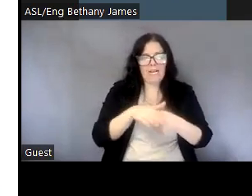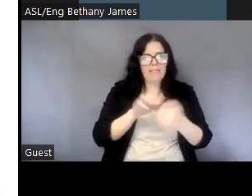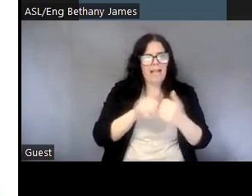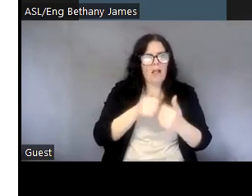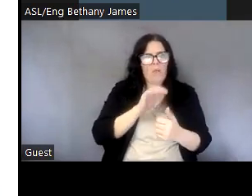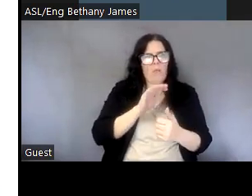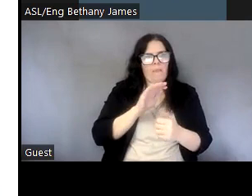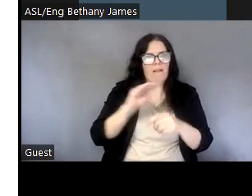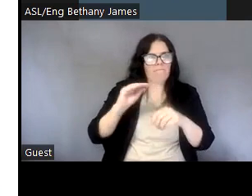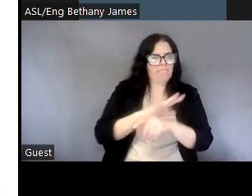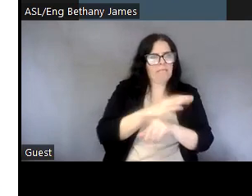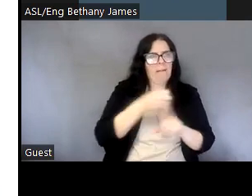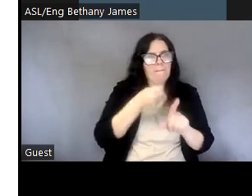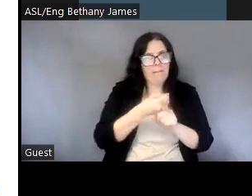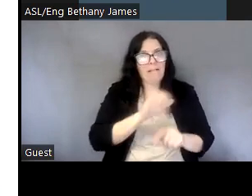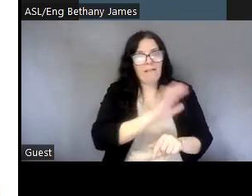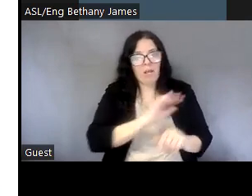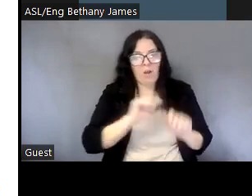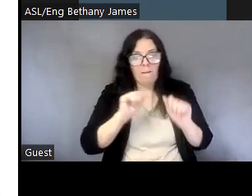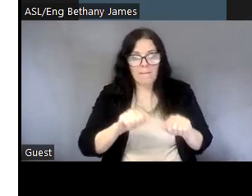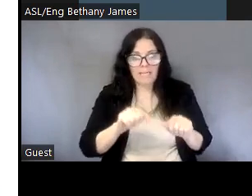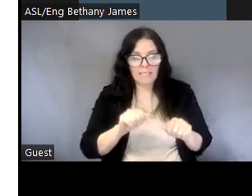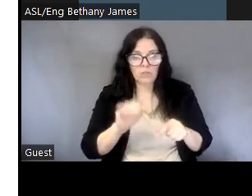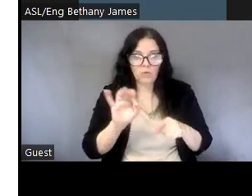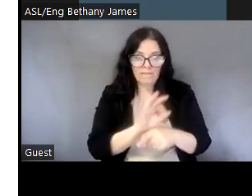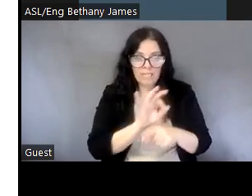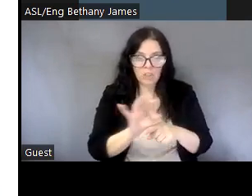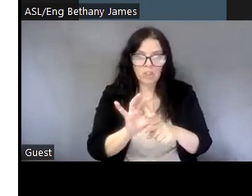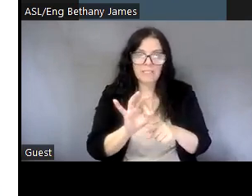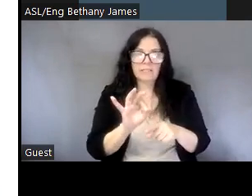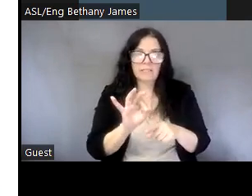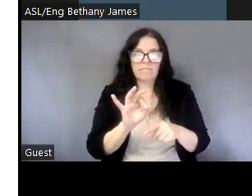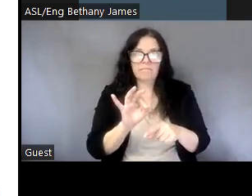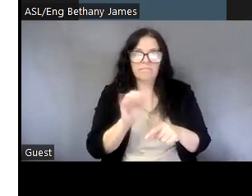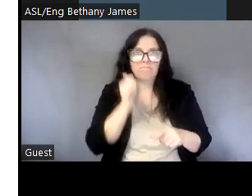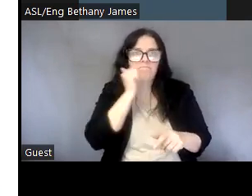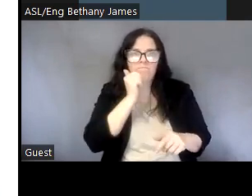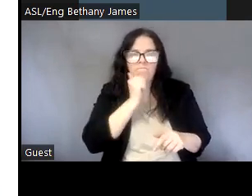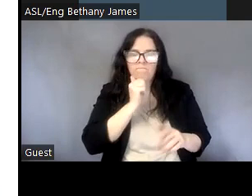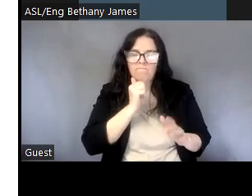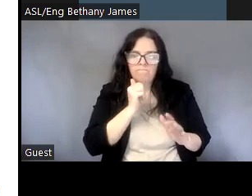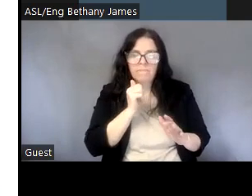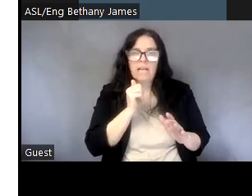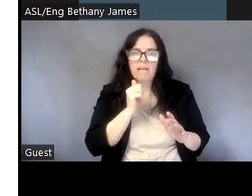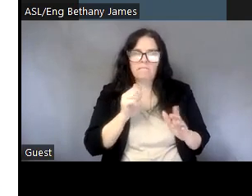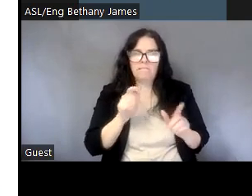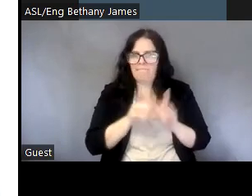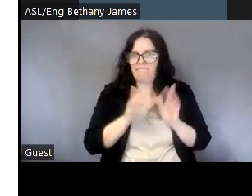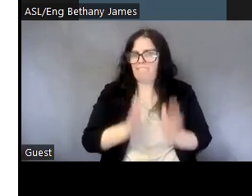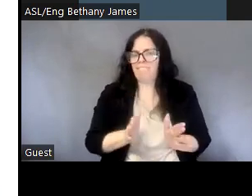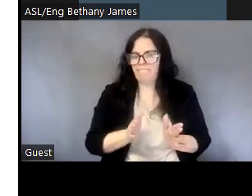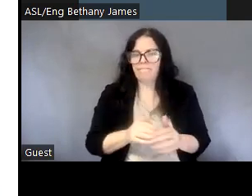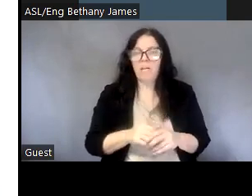the individual ability to function, from a personal perspective? And also, how does